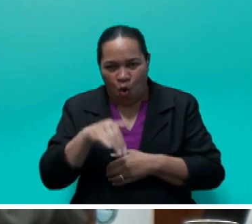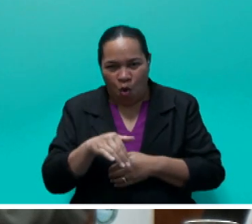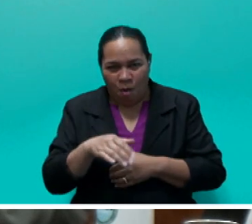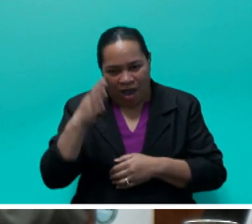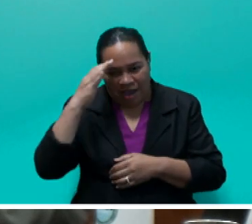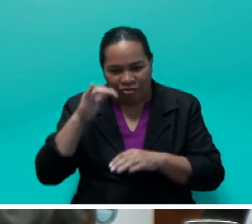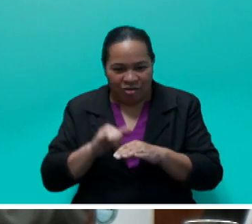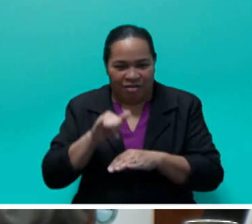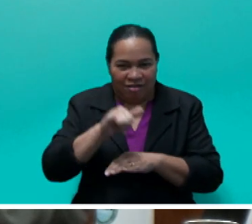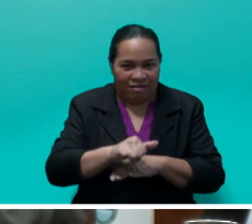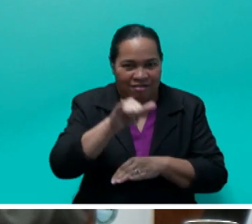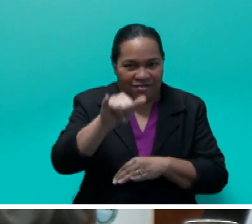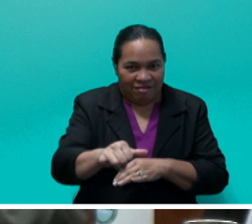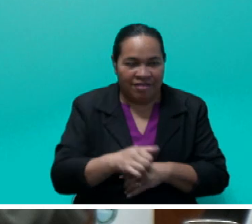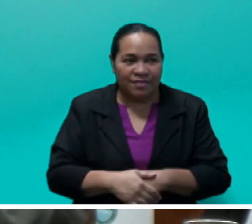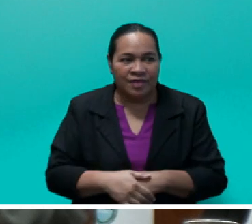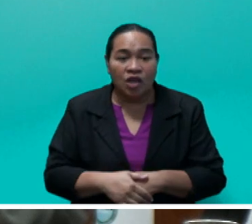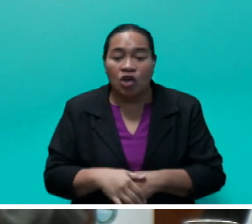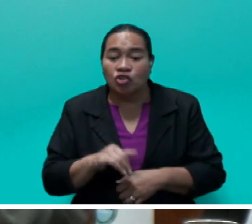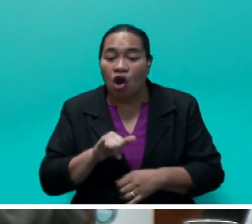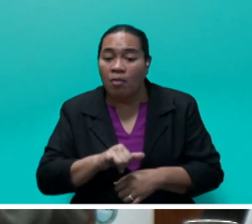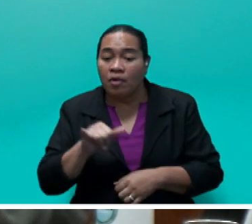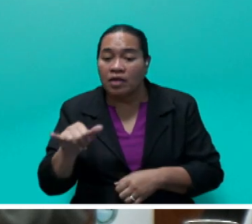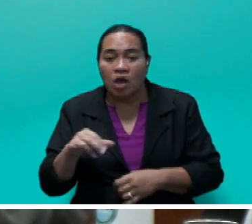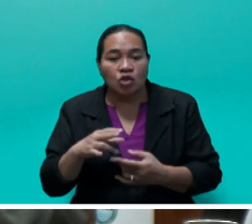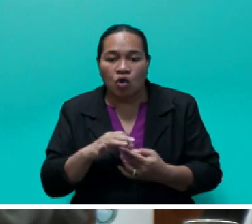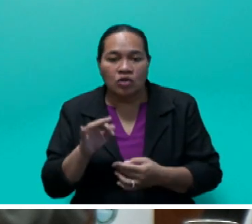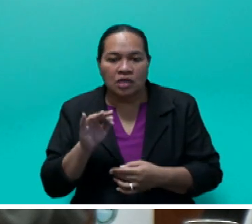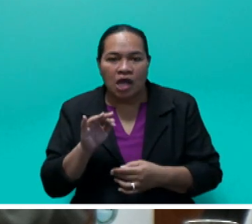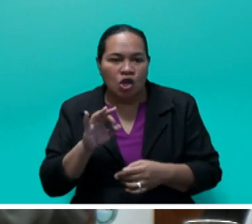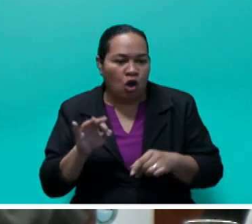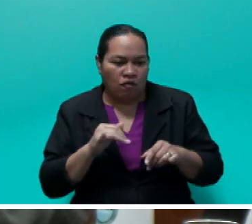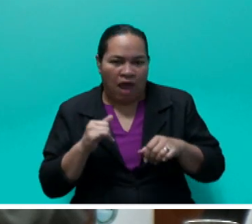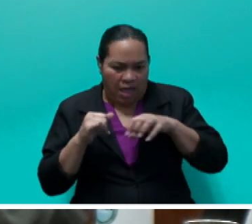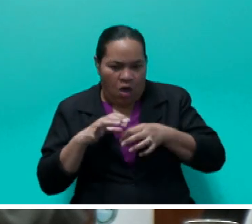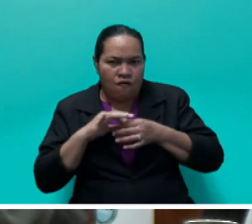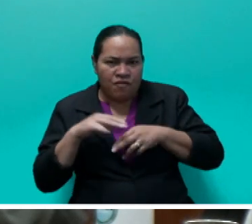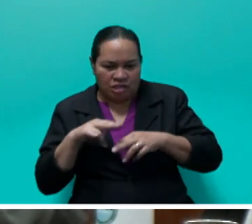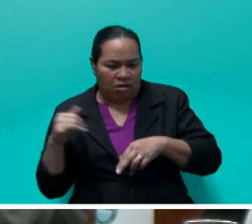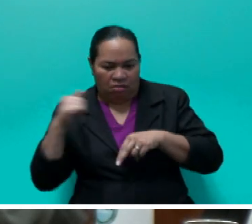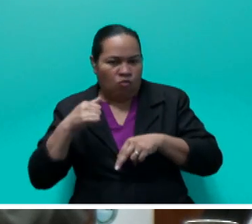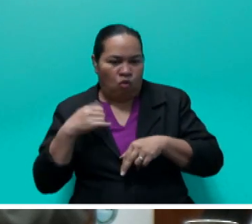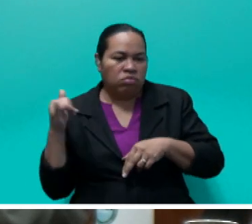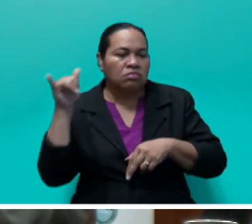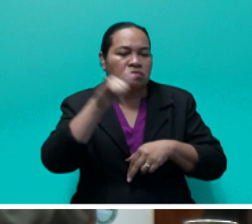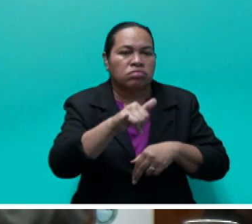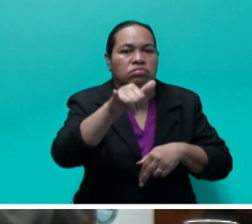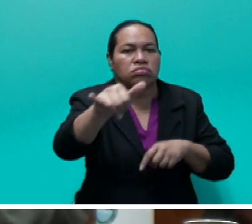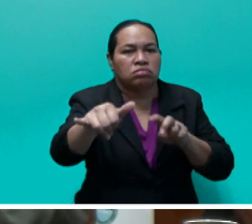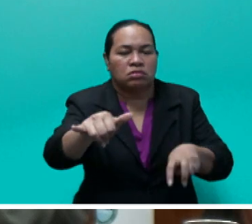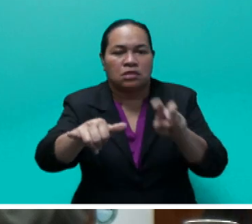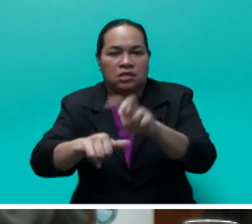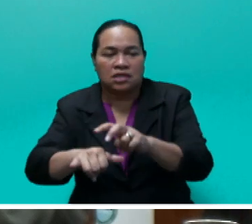freedom is operate flights between 2 foreign countries without touching the airline's home country. The eighth freedom, transport